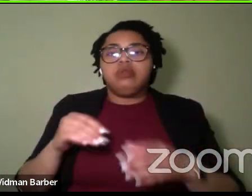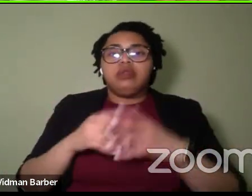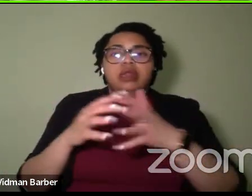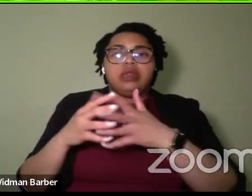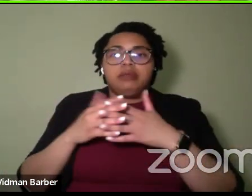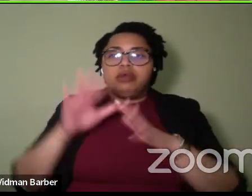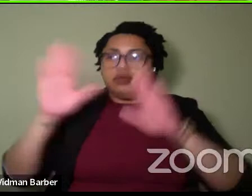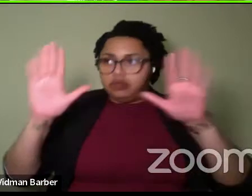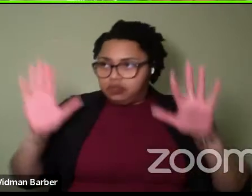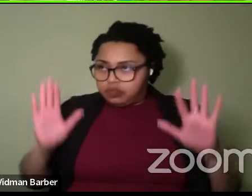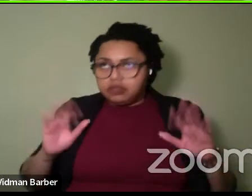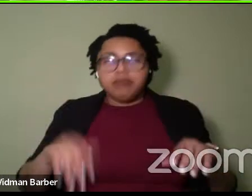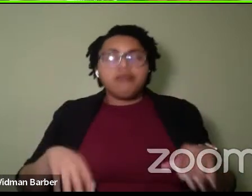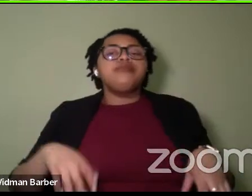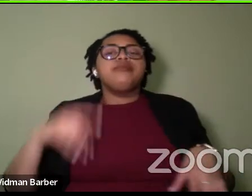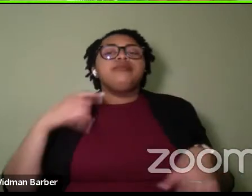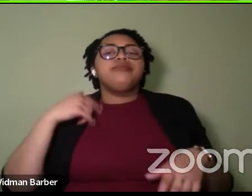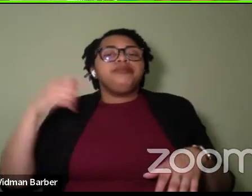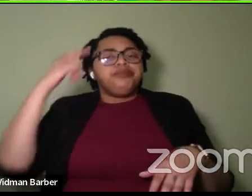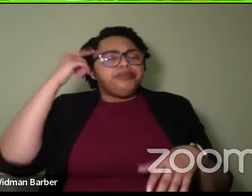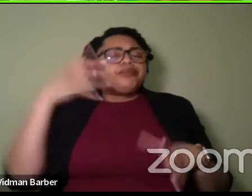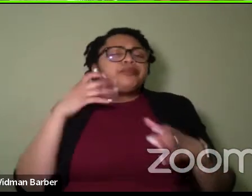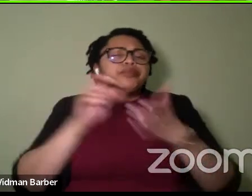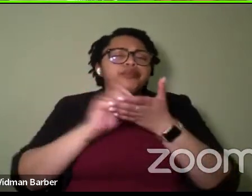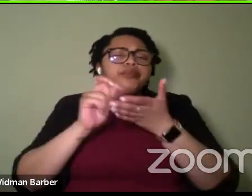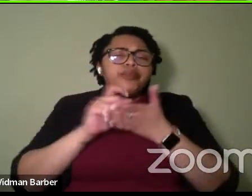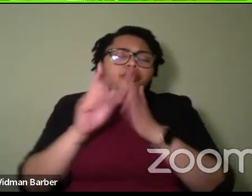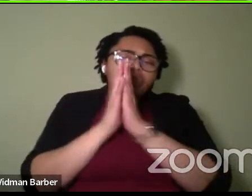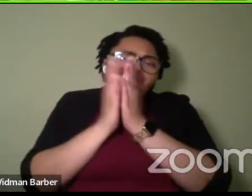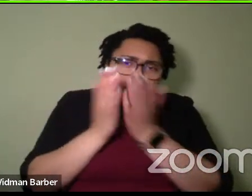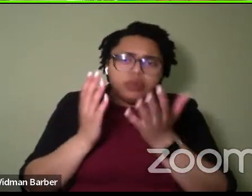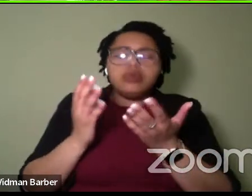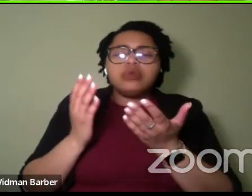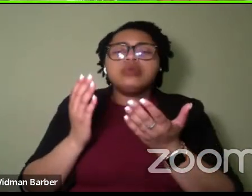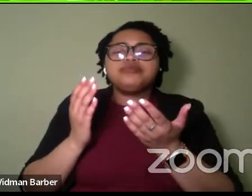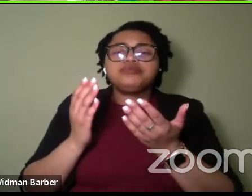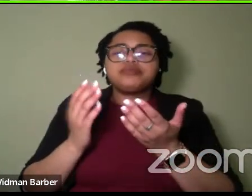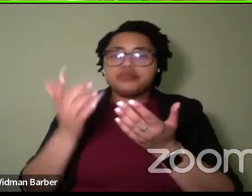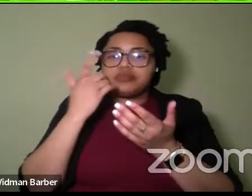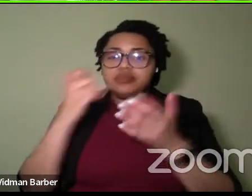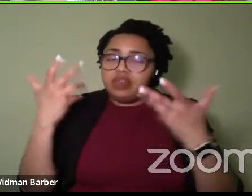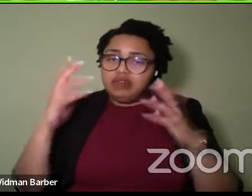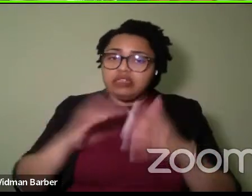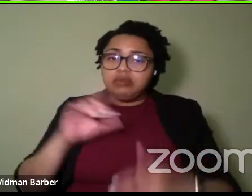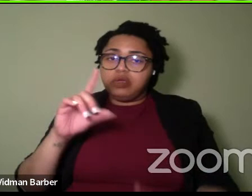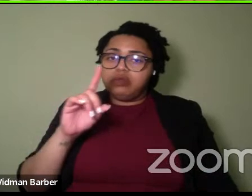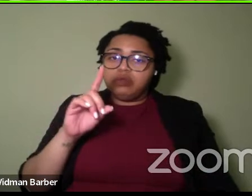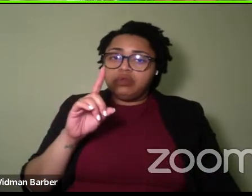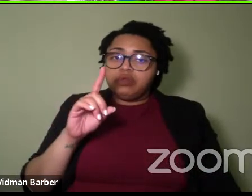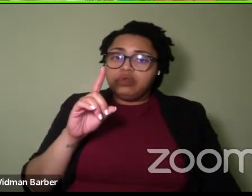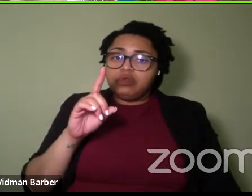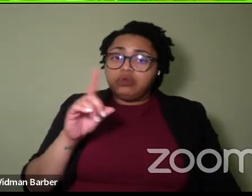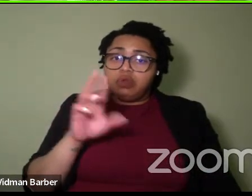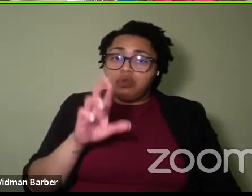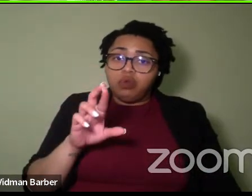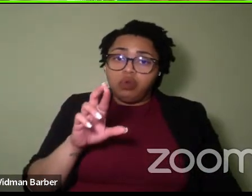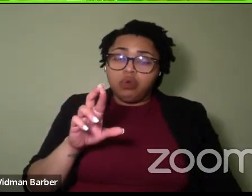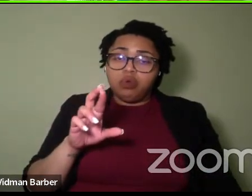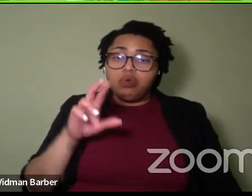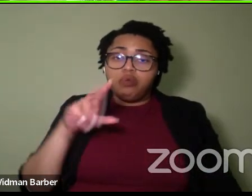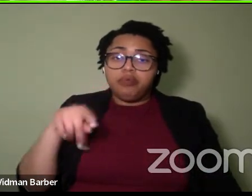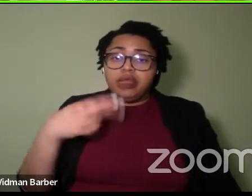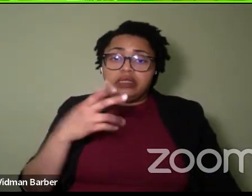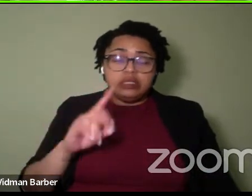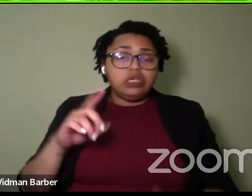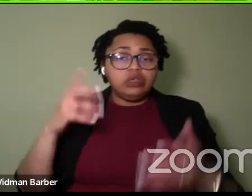And I think that I wanted to write this book because, I completed my doctoral degree in 2020. And I wanted to kind of